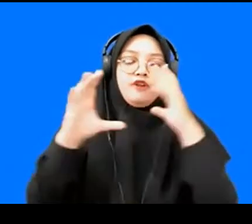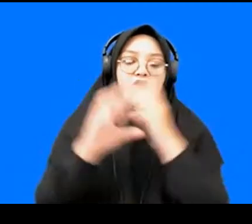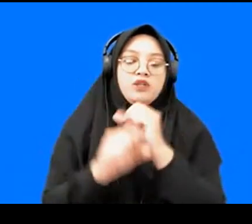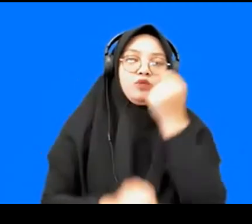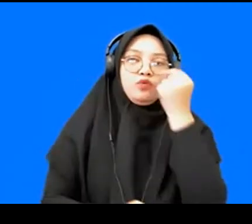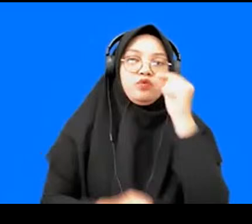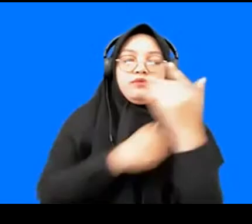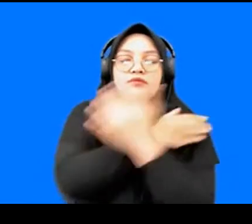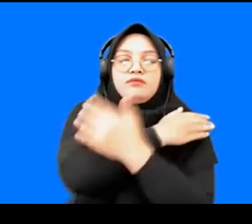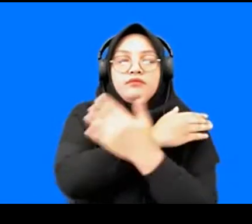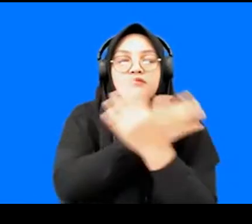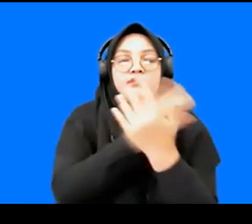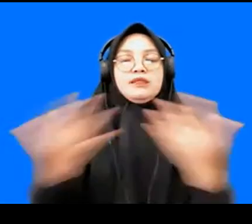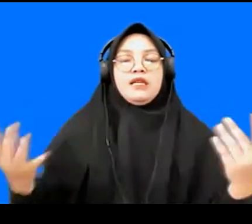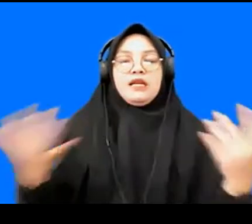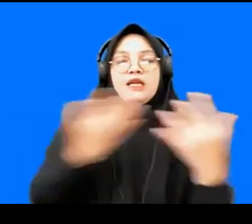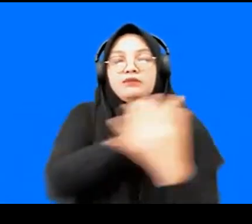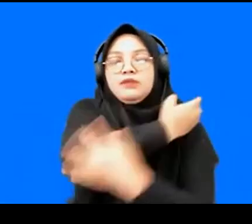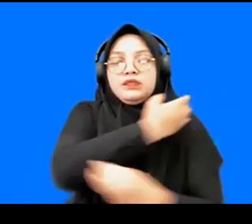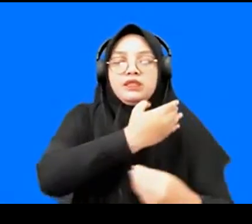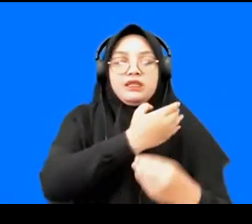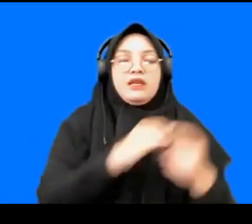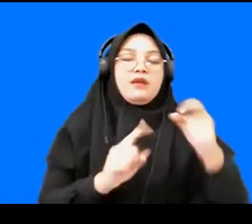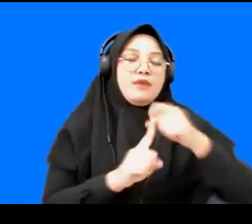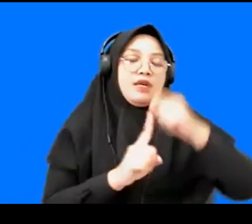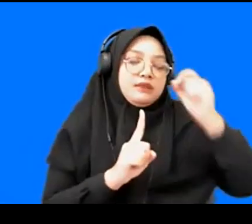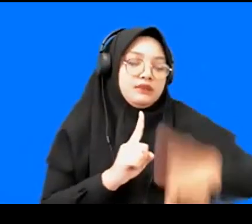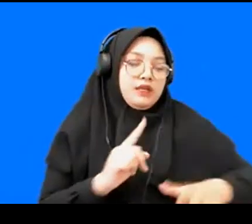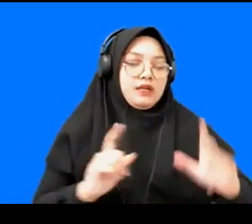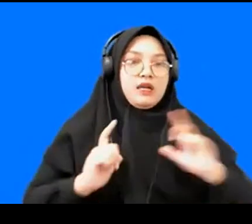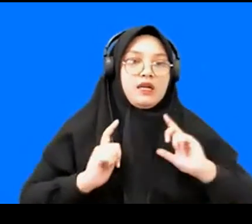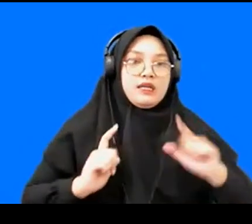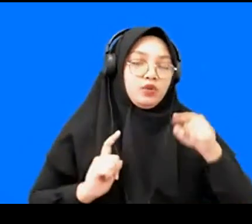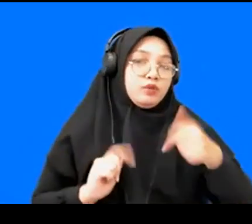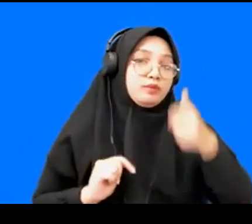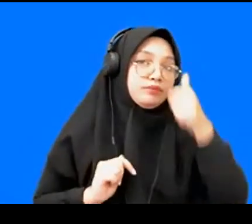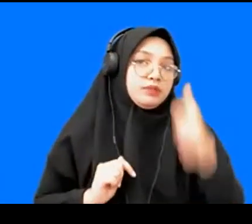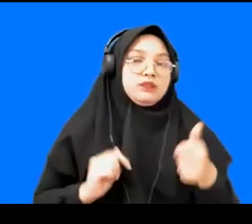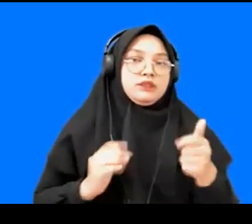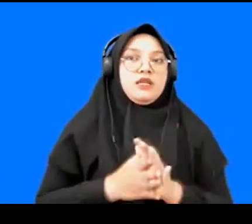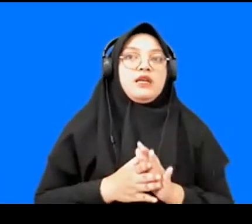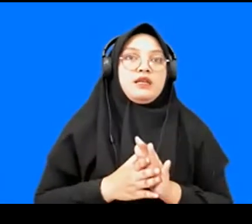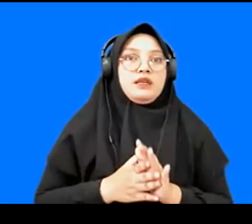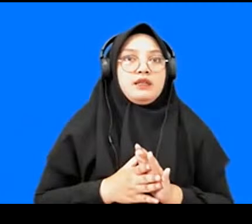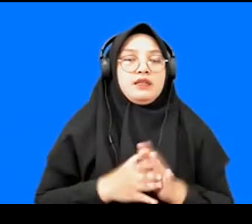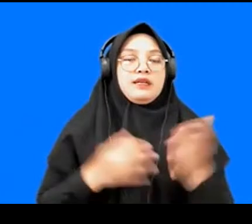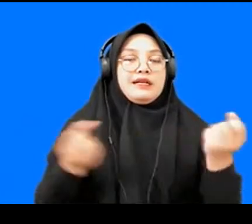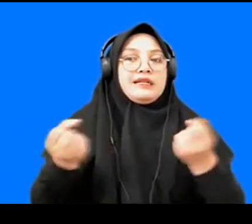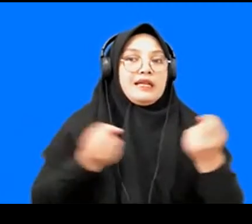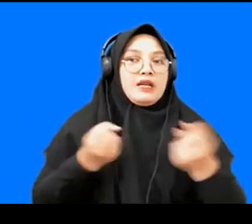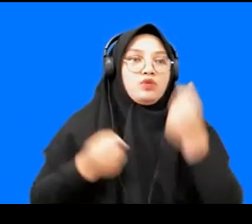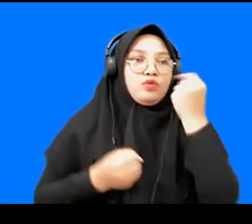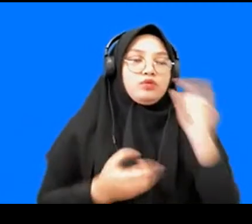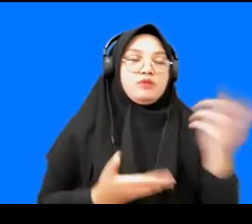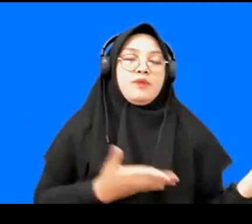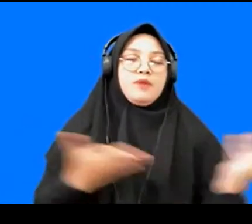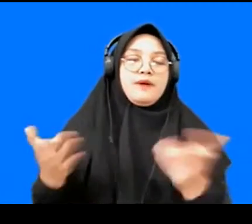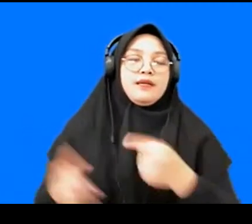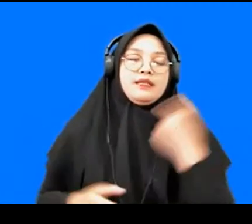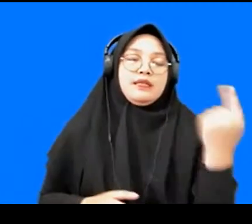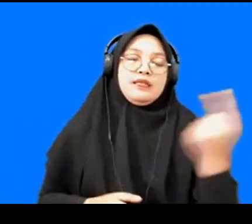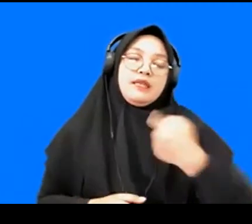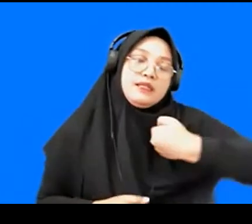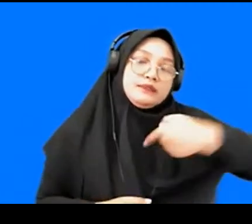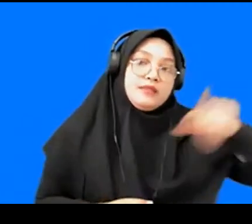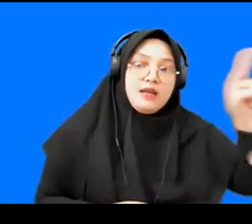of the key vehicle that deliver us that. I wouldn't go any further. As Vidya said,